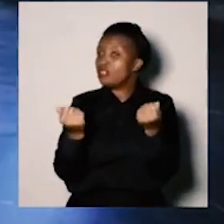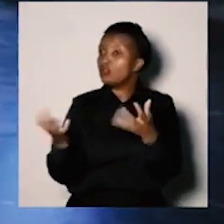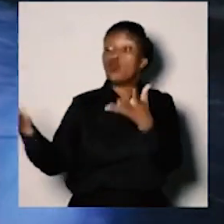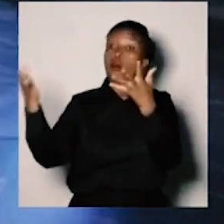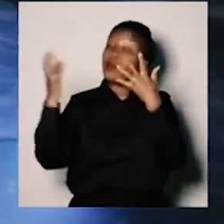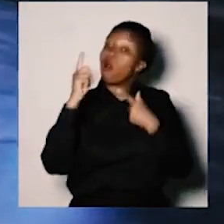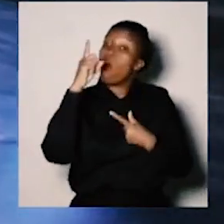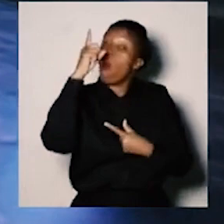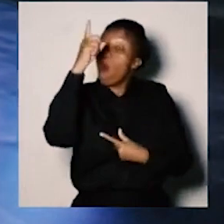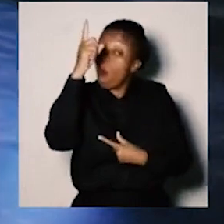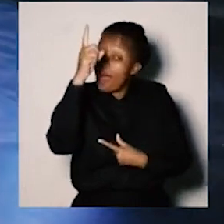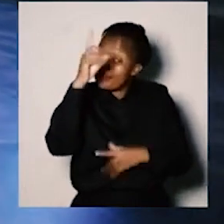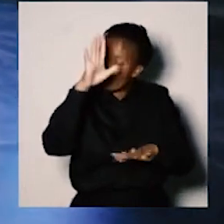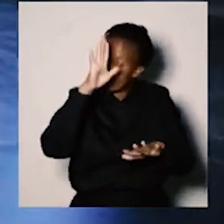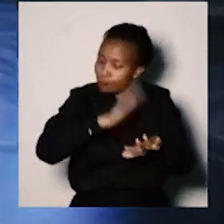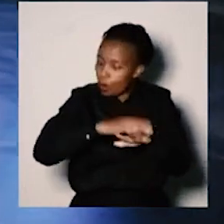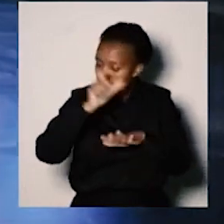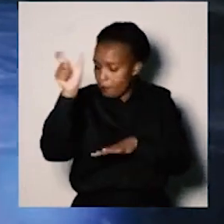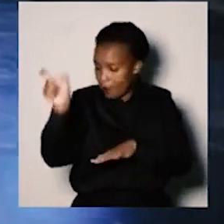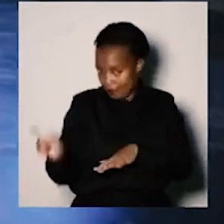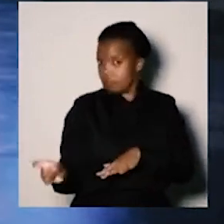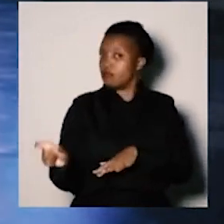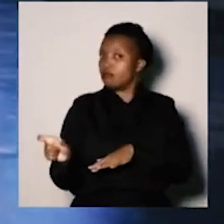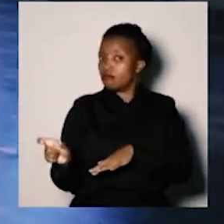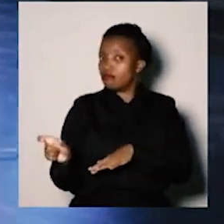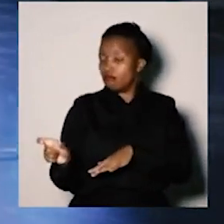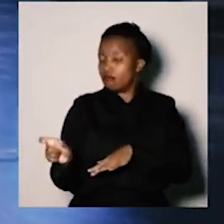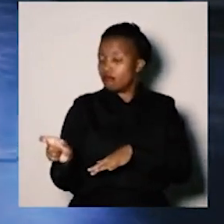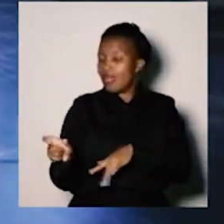least one extra person.